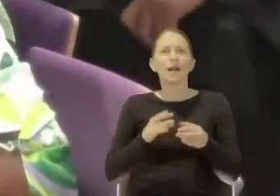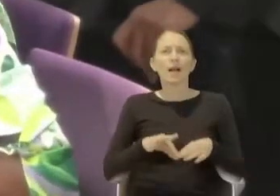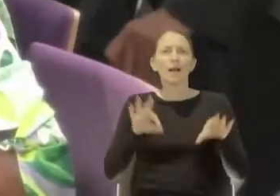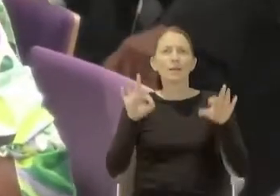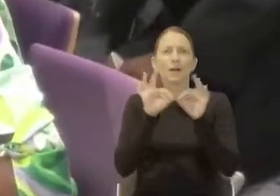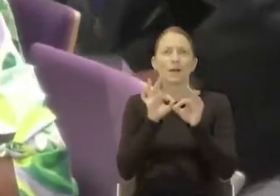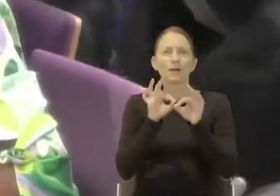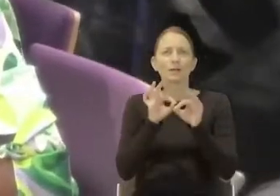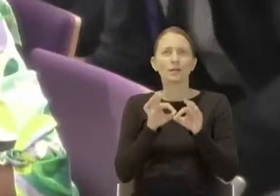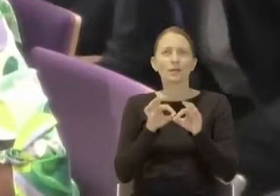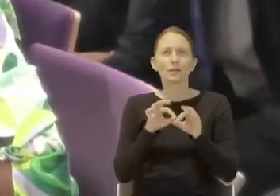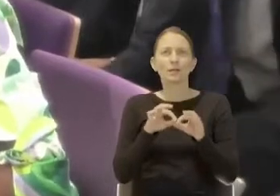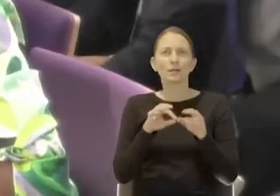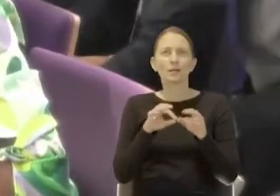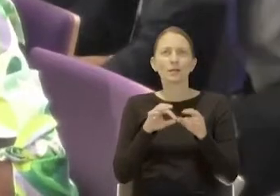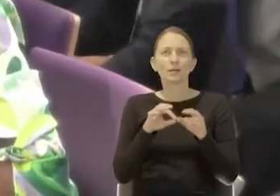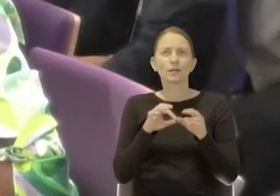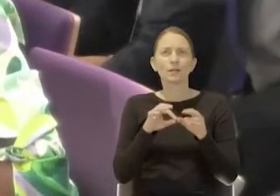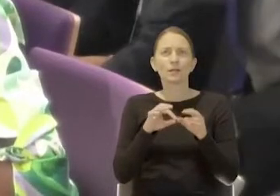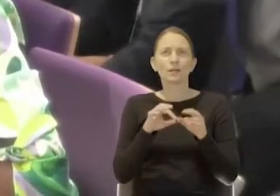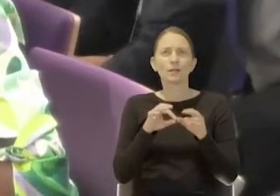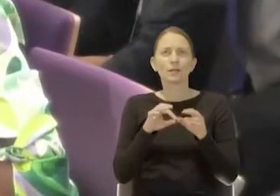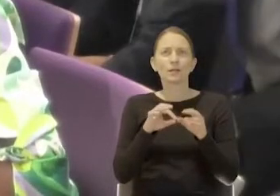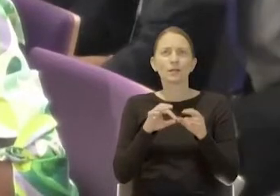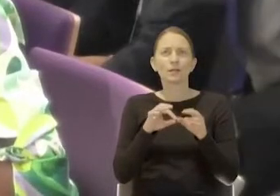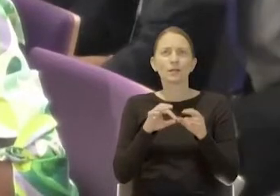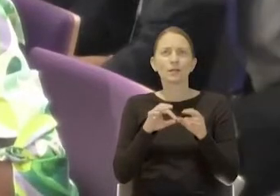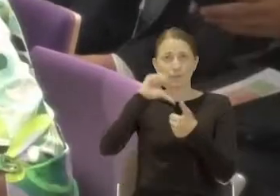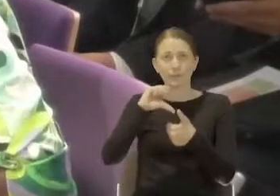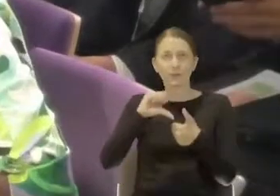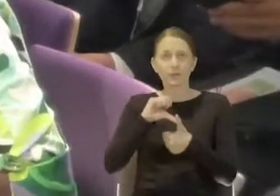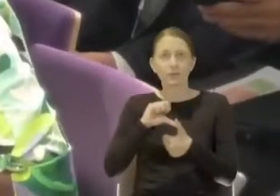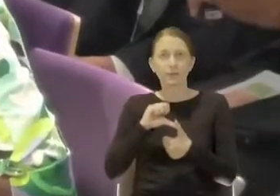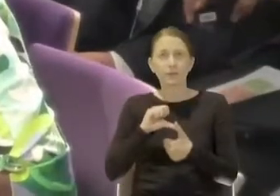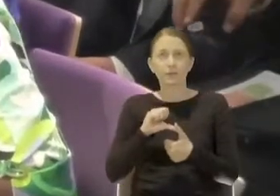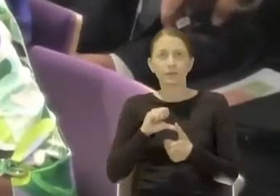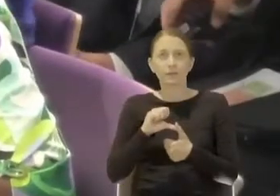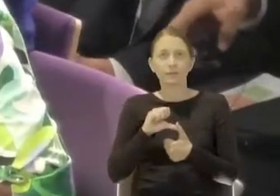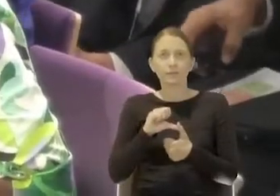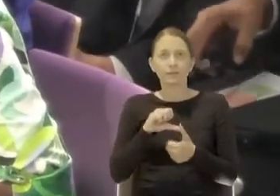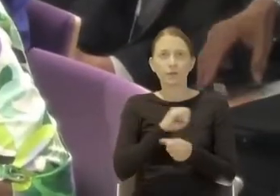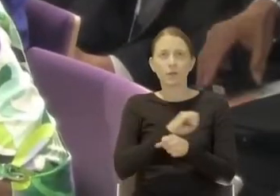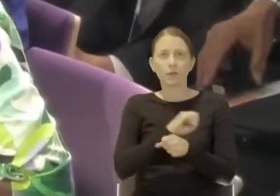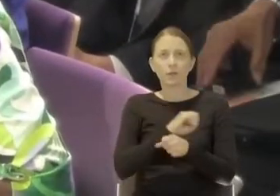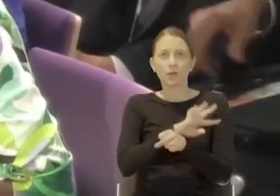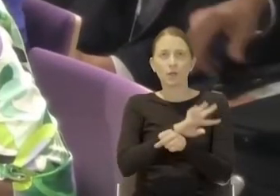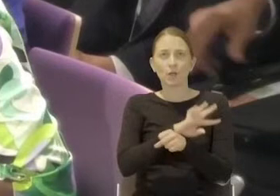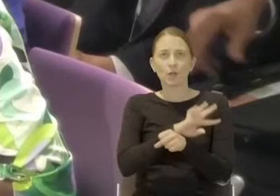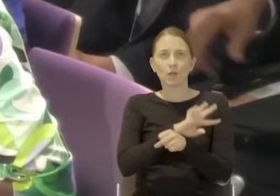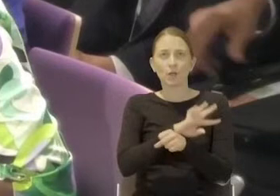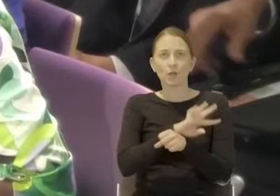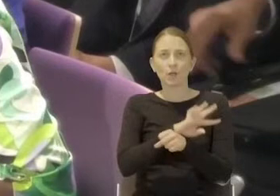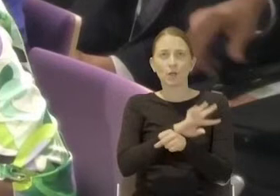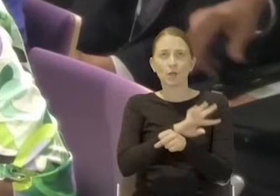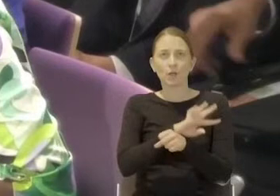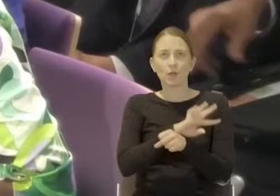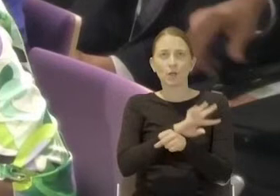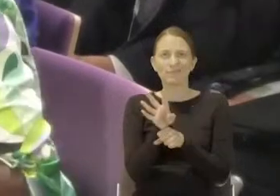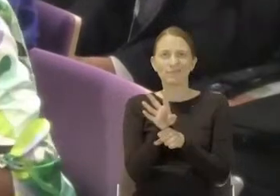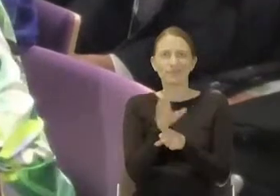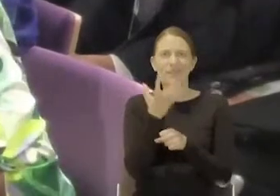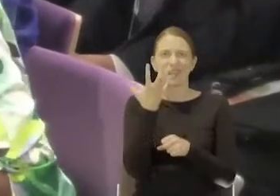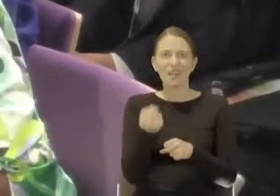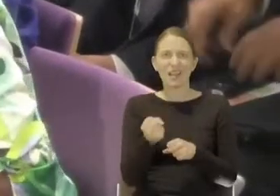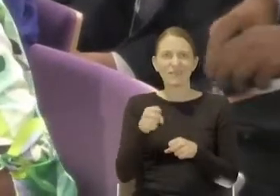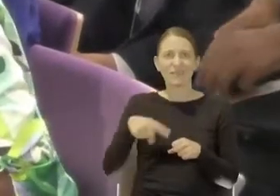We must keep in mind that COVID-19 is still with us. And in order to safeguard our lives, our